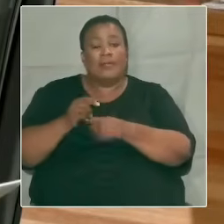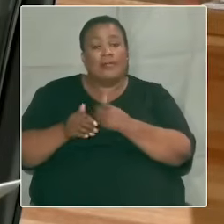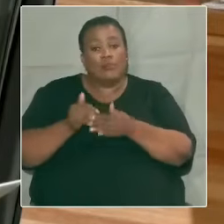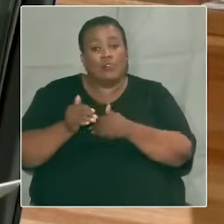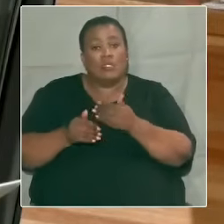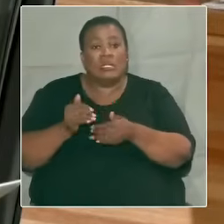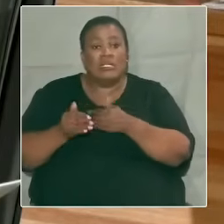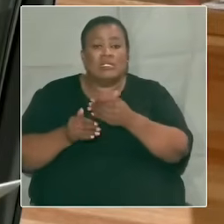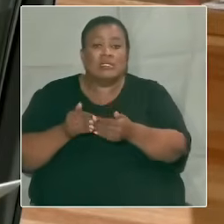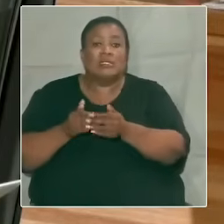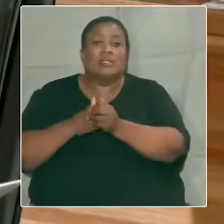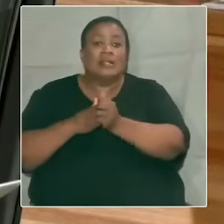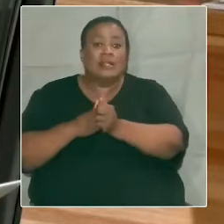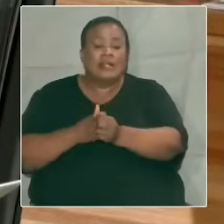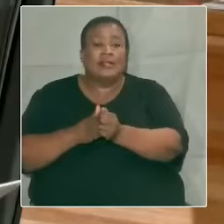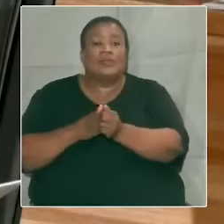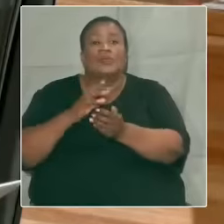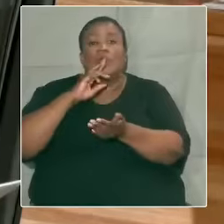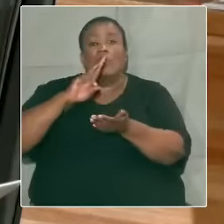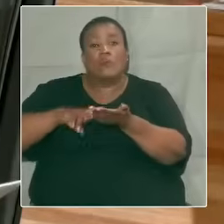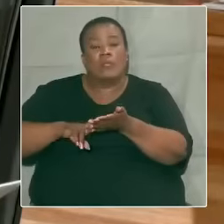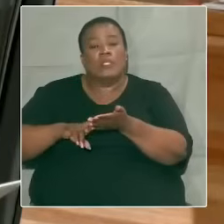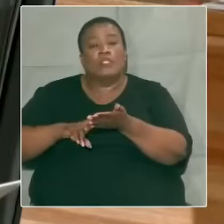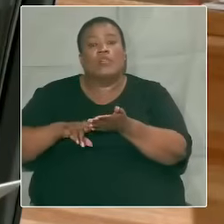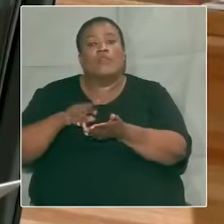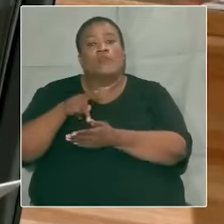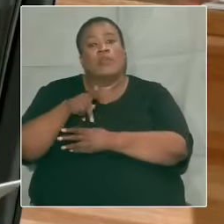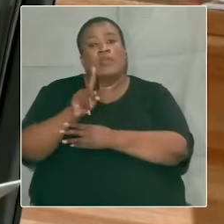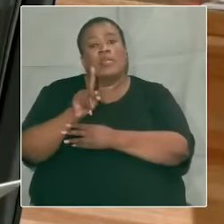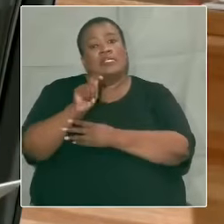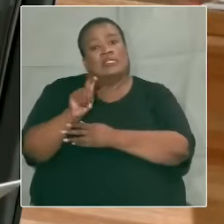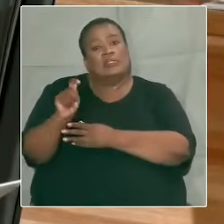recommendation of that PKTT implementation plan.